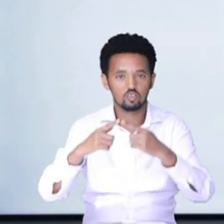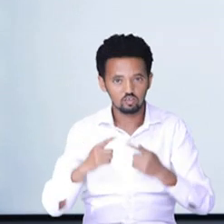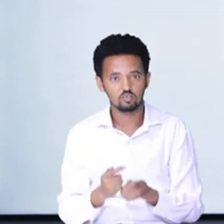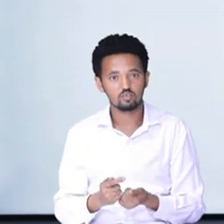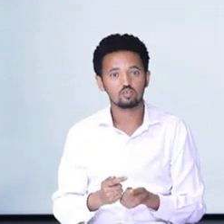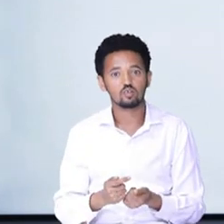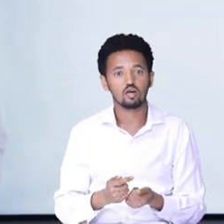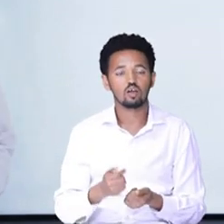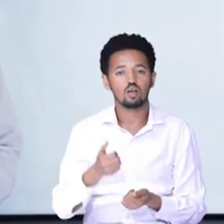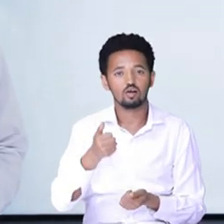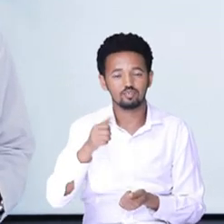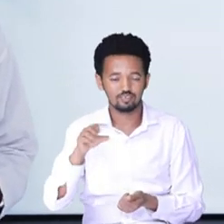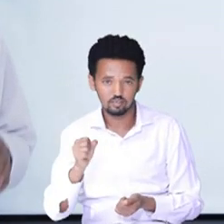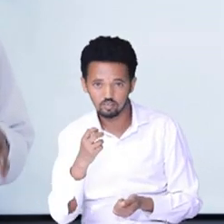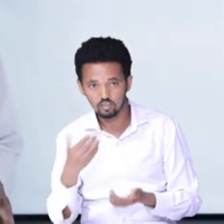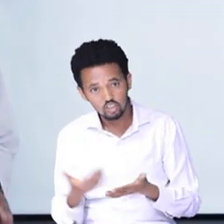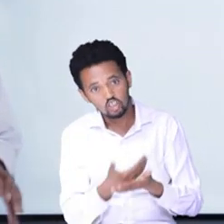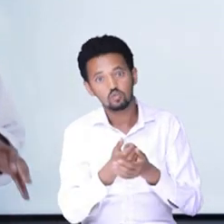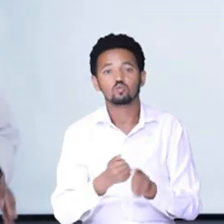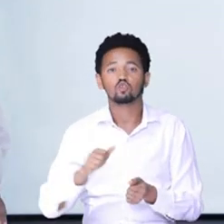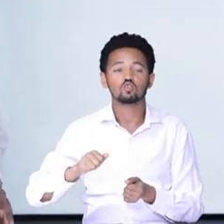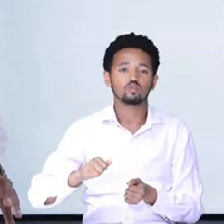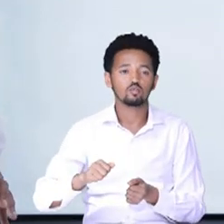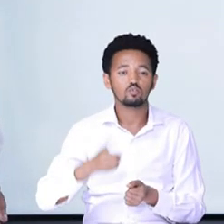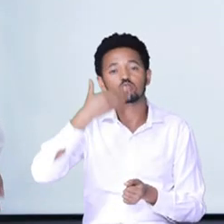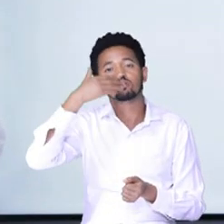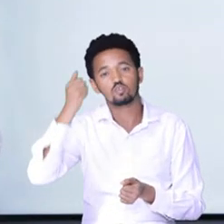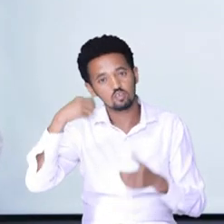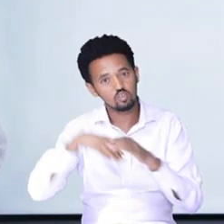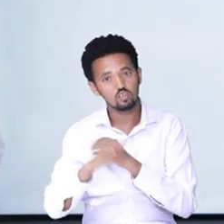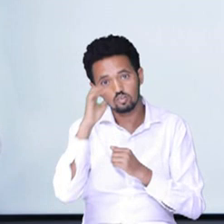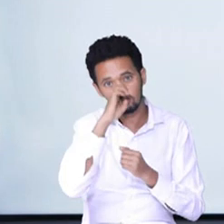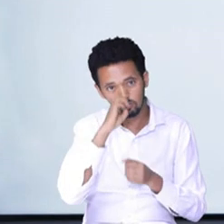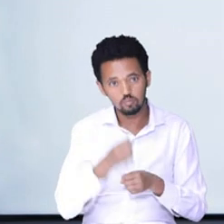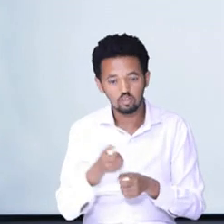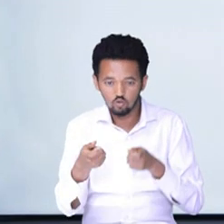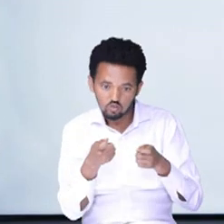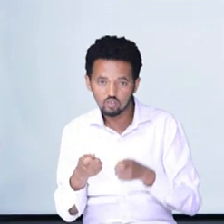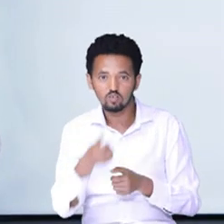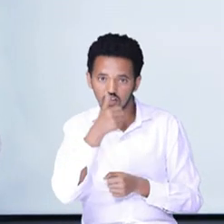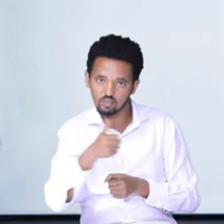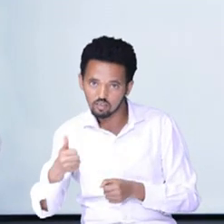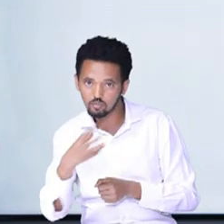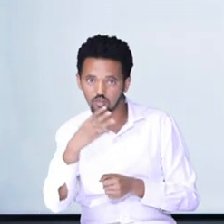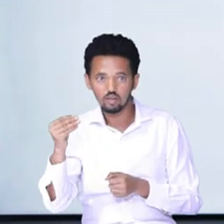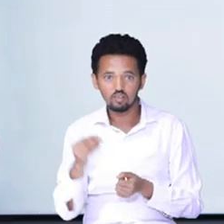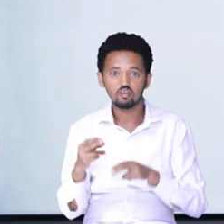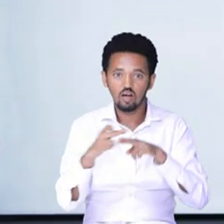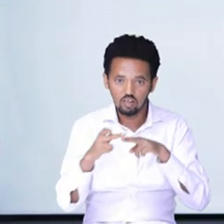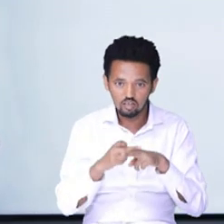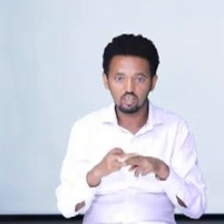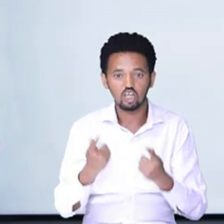As you know, most of the industry in Ethiopia is concentrated in Addis Ababa and in the